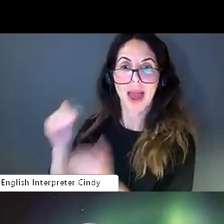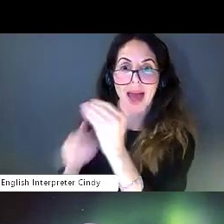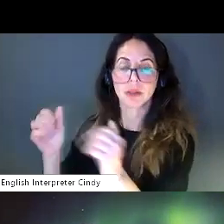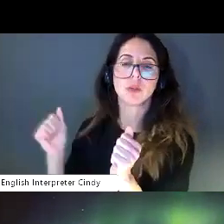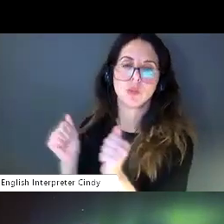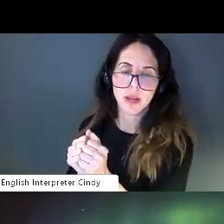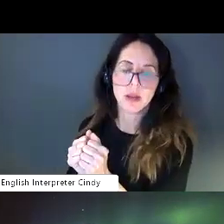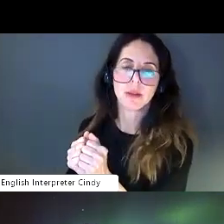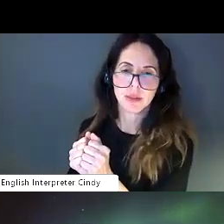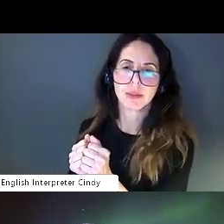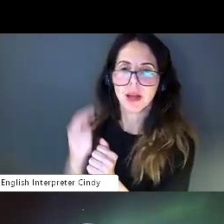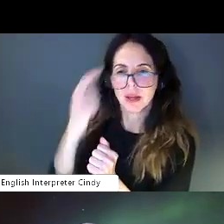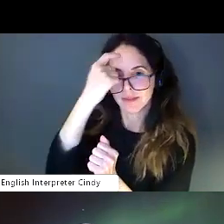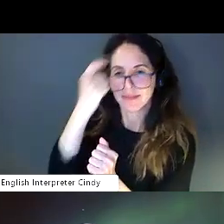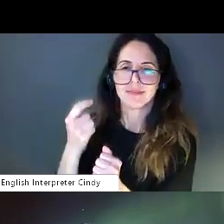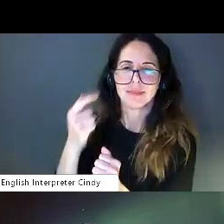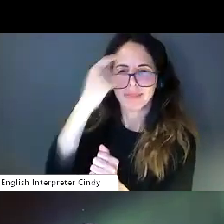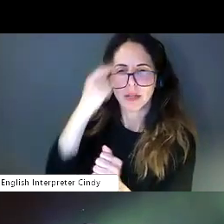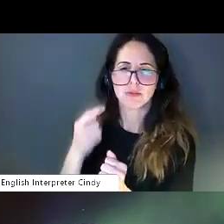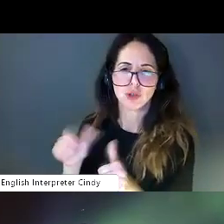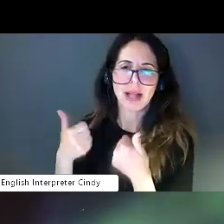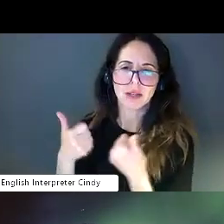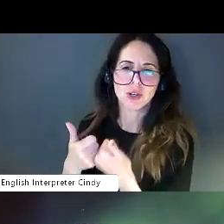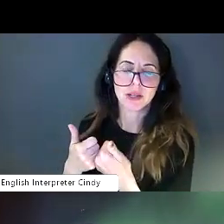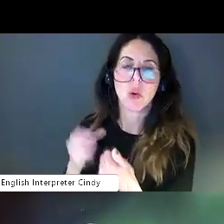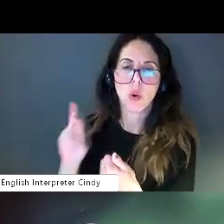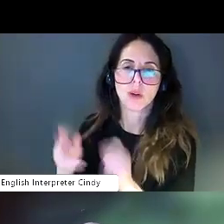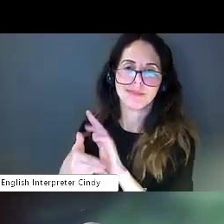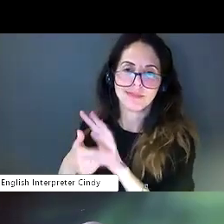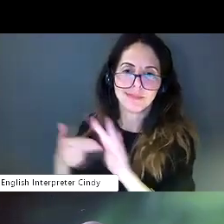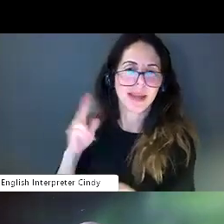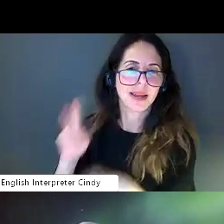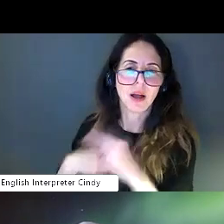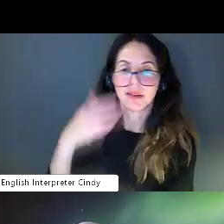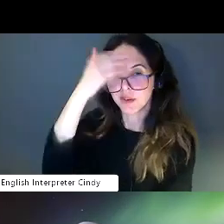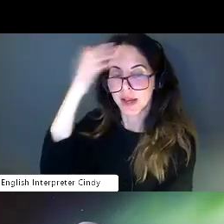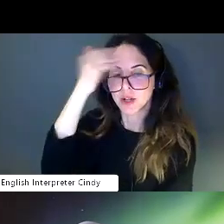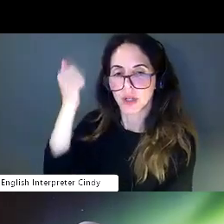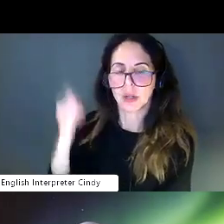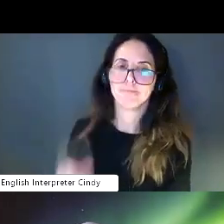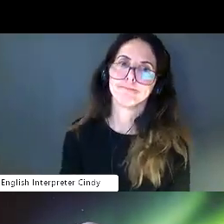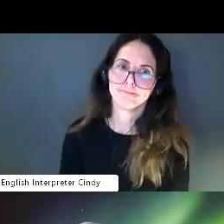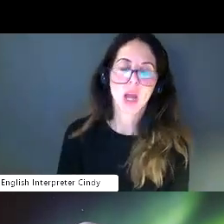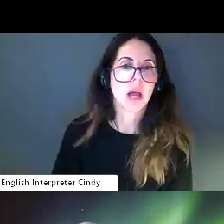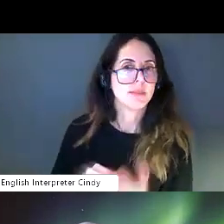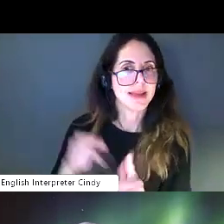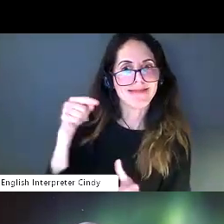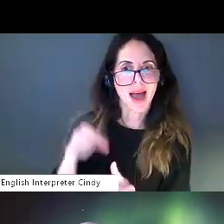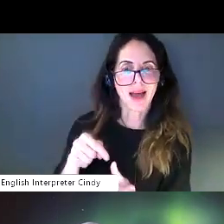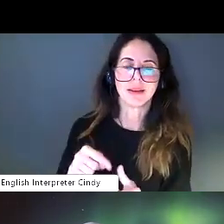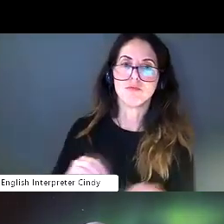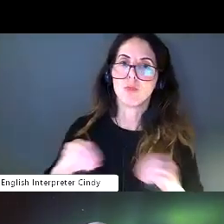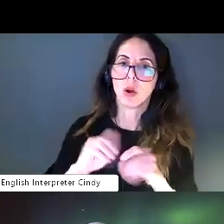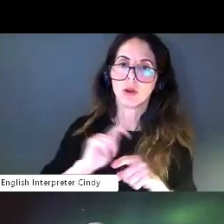with lower cognitive functioning and those diagnosed with a form of dementia. So it's definitely an area that requires further training,